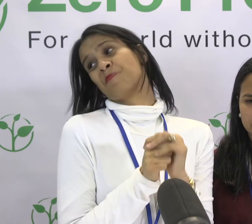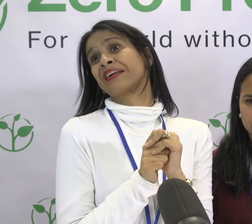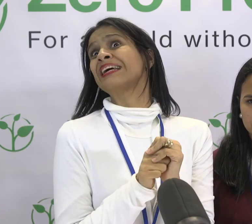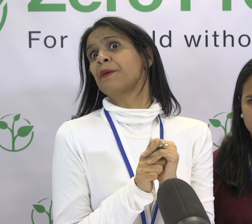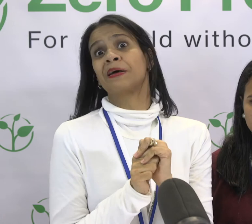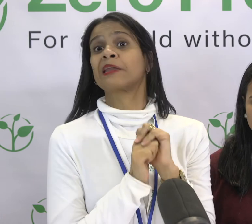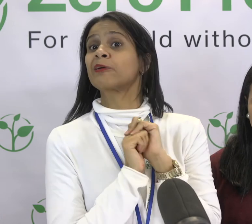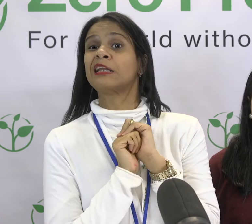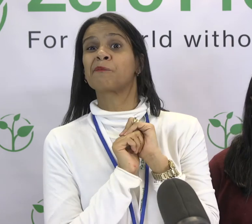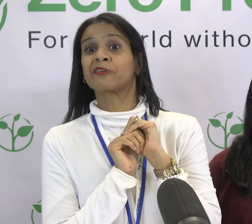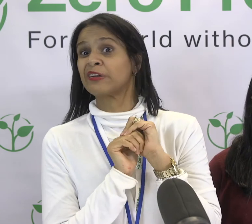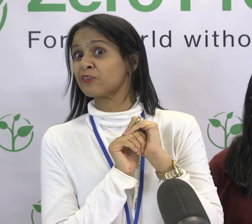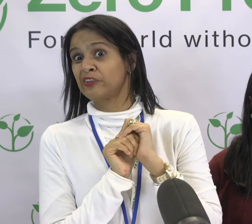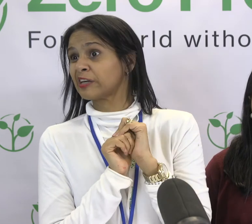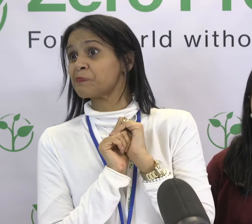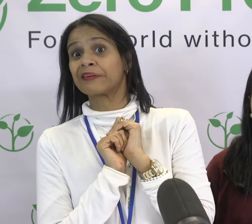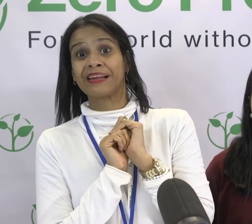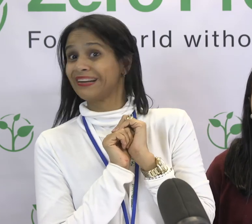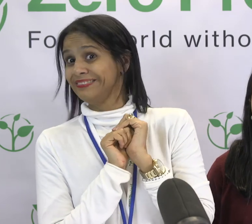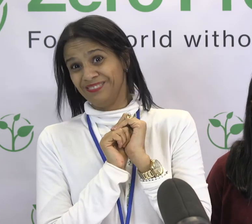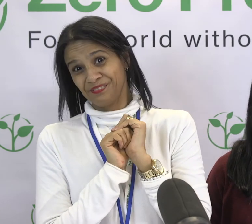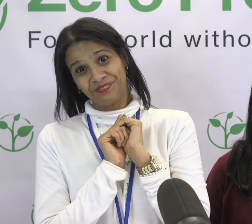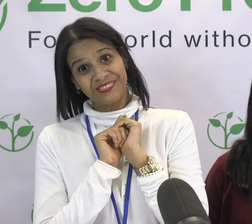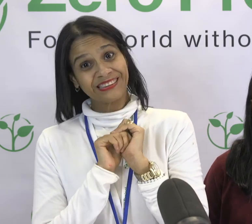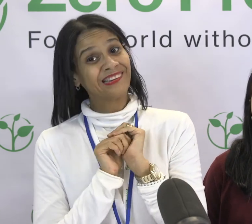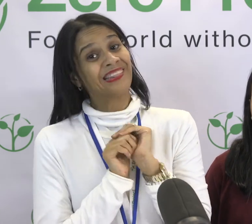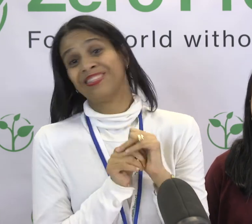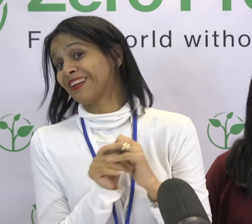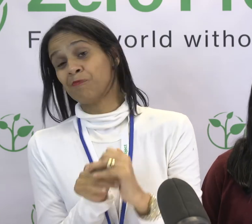cero barreras para todas las personas con discapacidad.